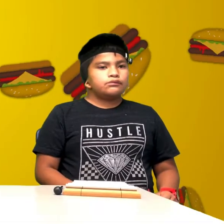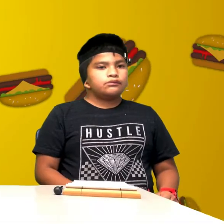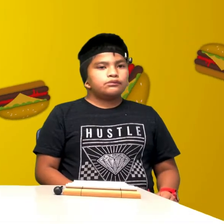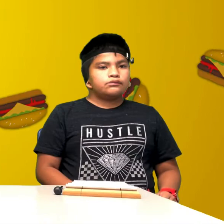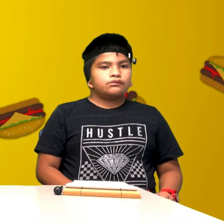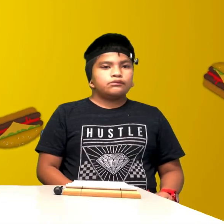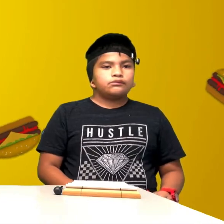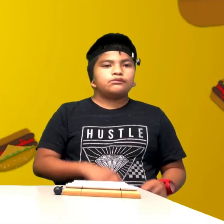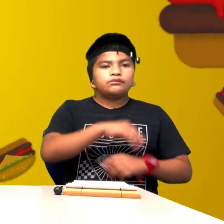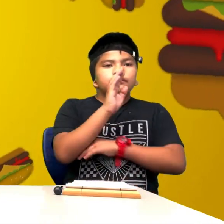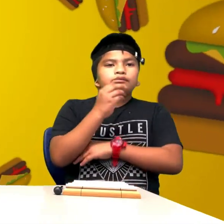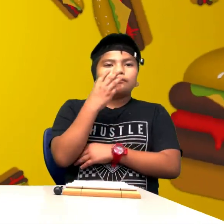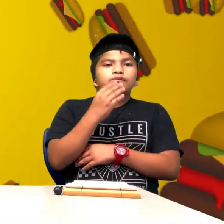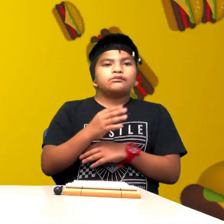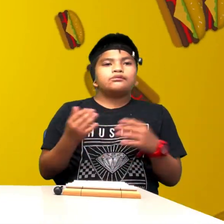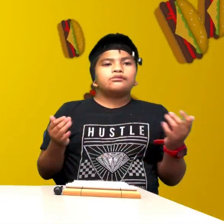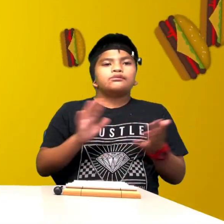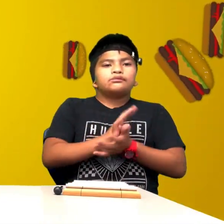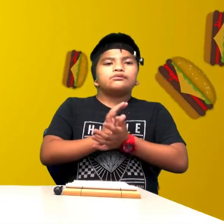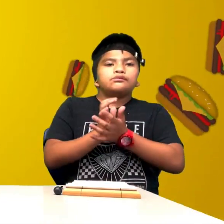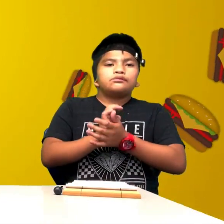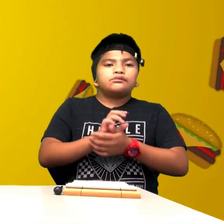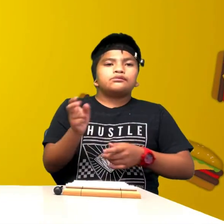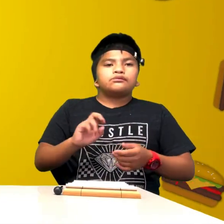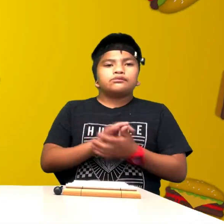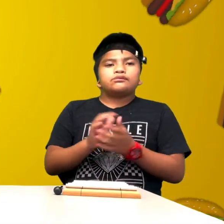For lunch today, you are having cheeseburger.